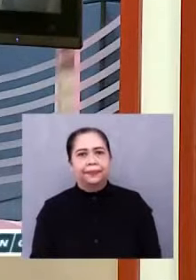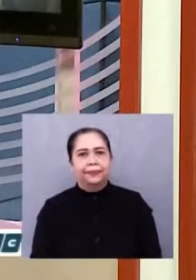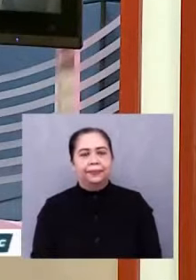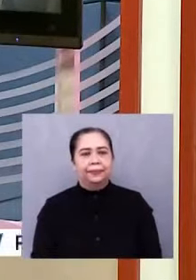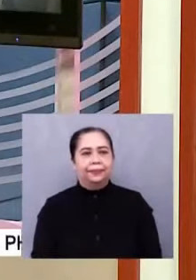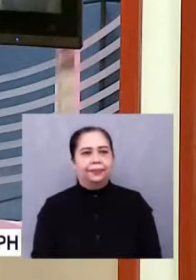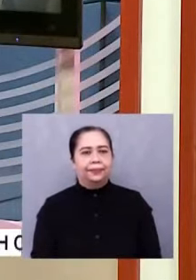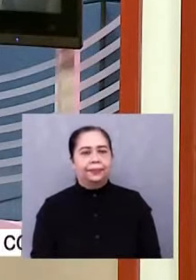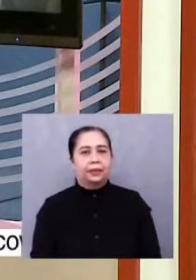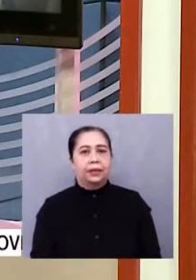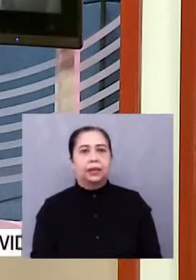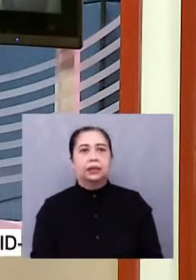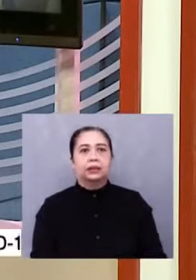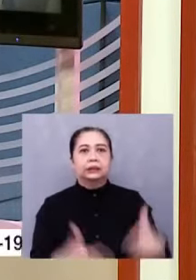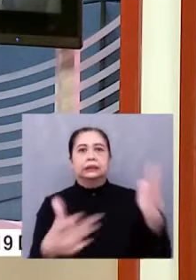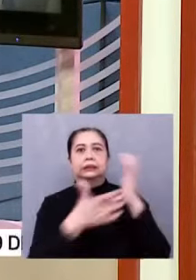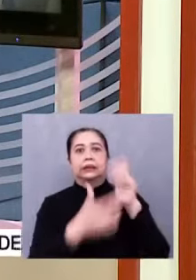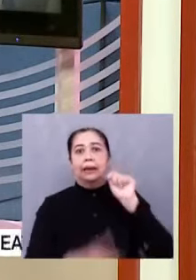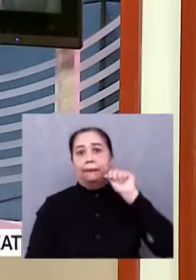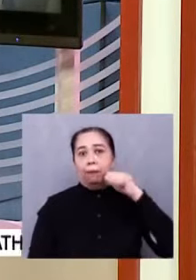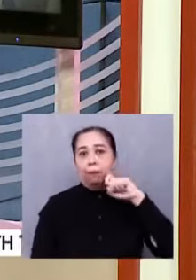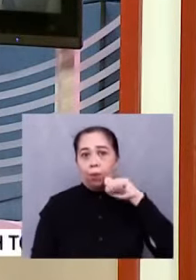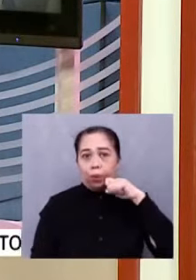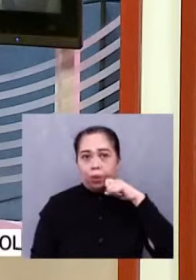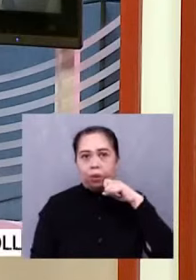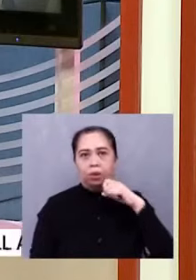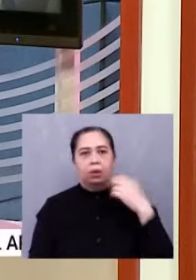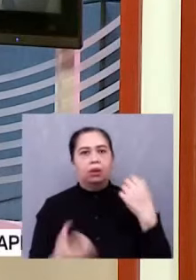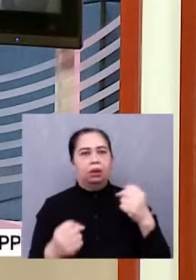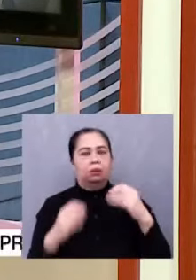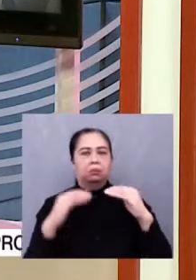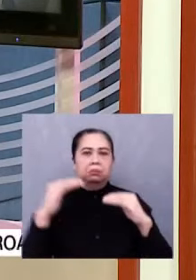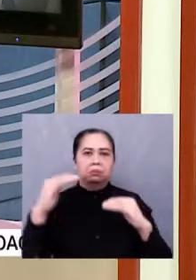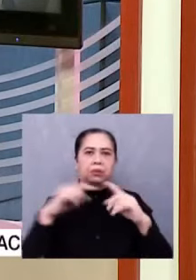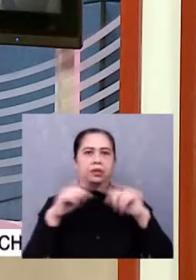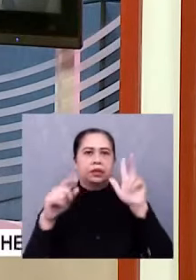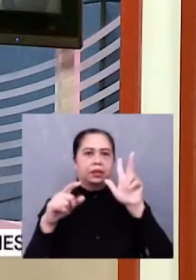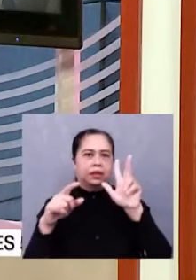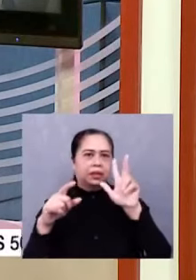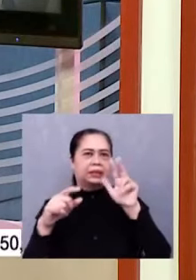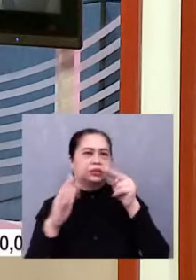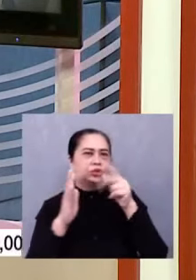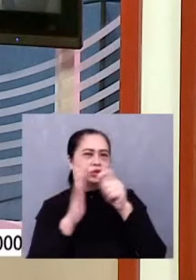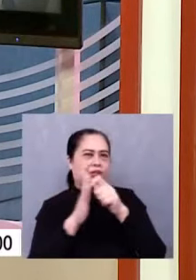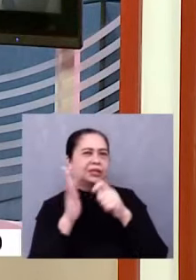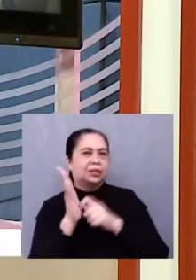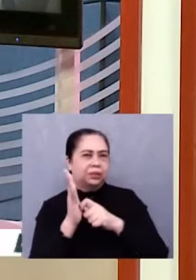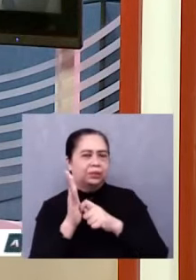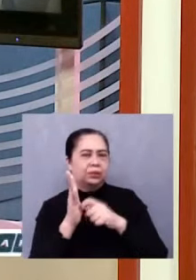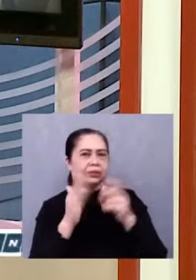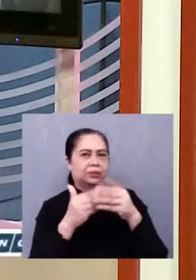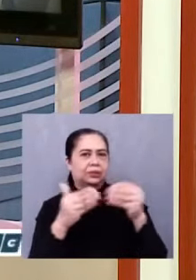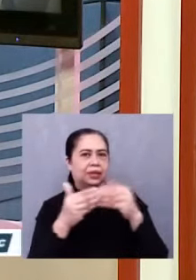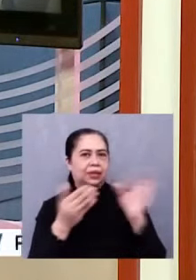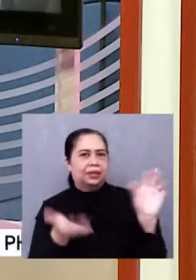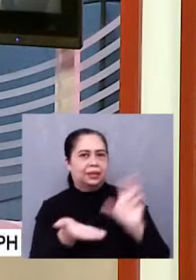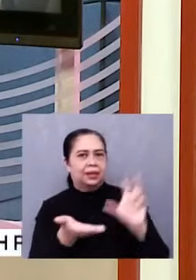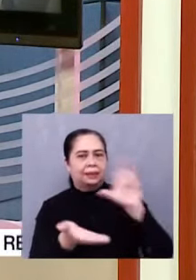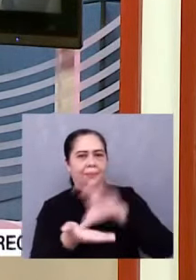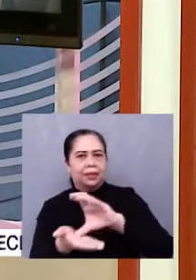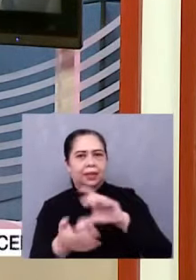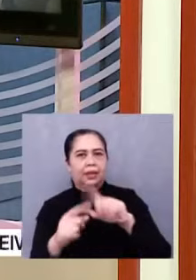Tech giant Apple remains within striking distance of a $3 trillion market capitalization, a